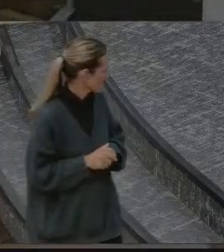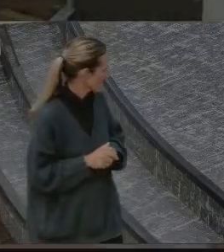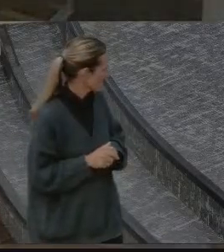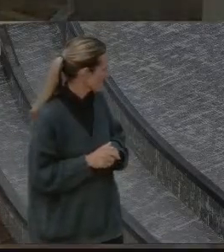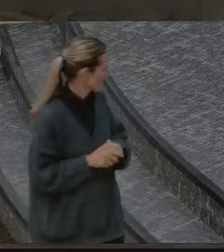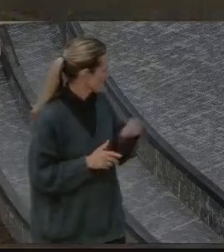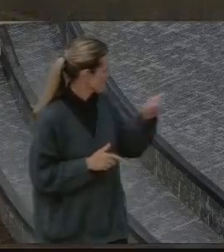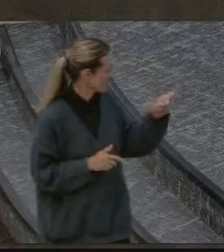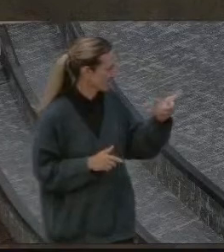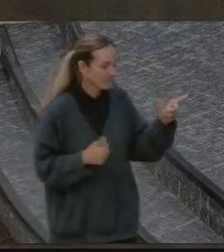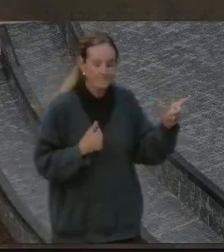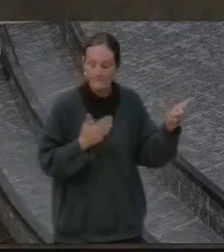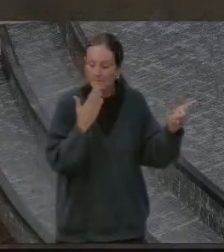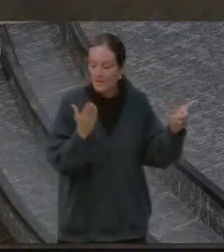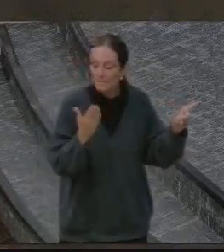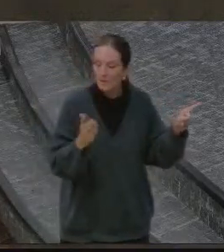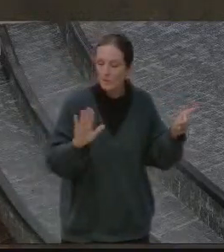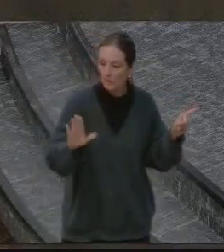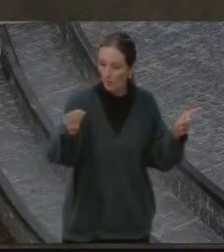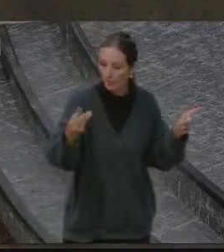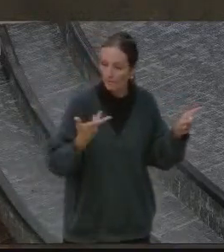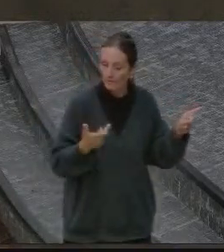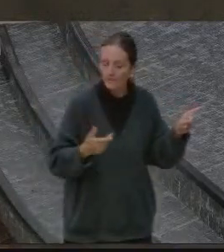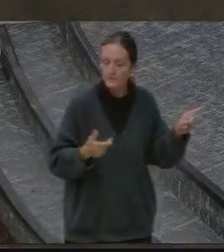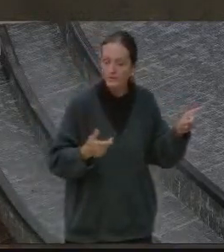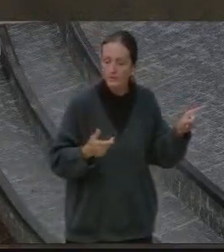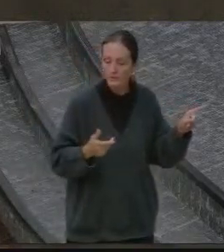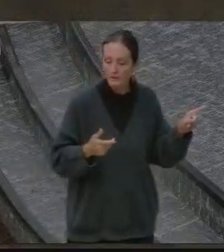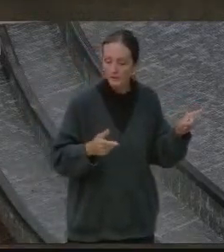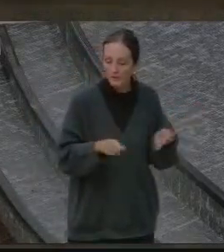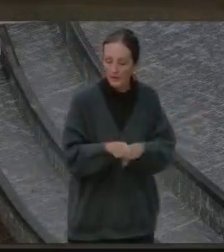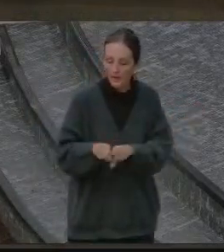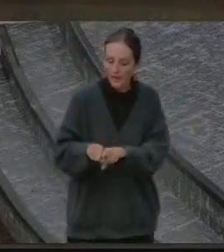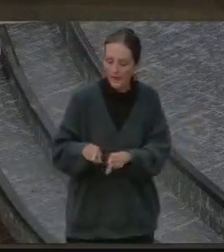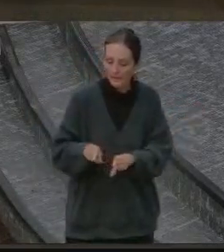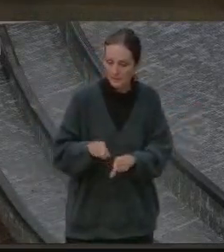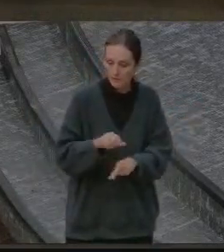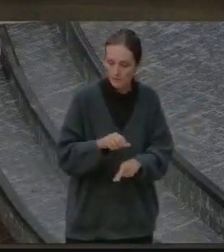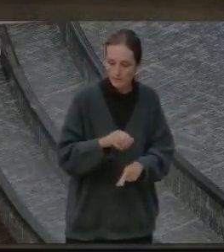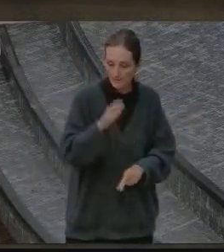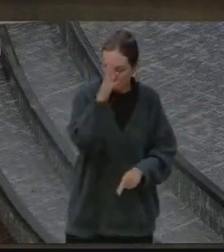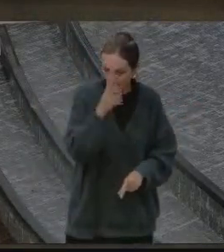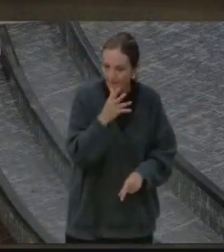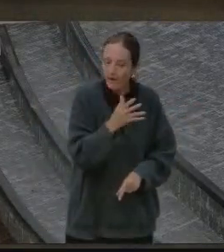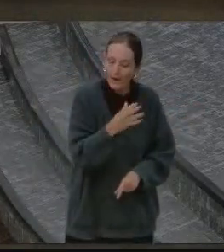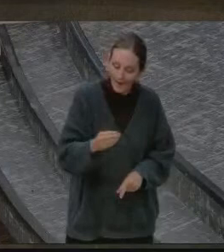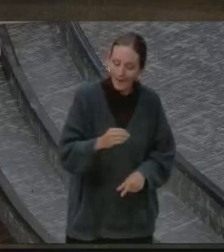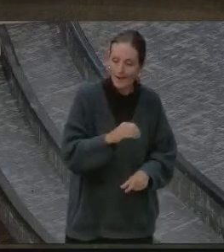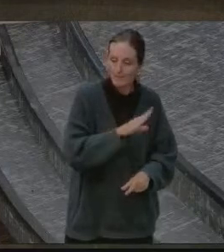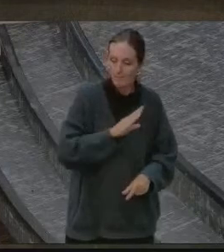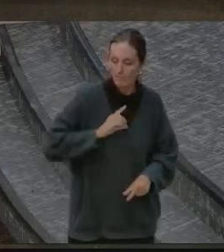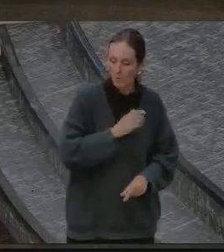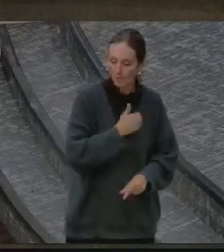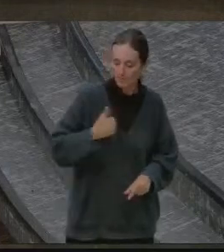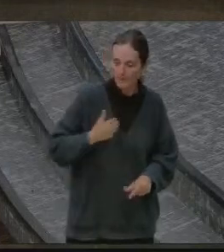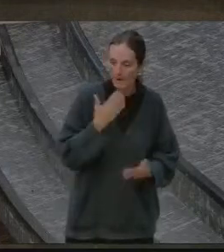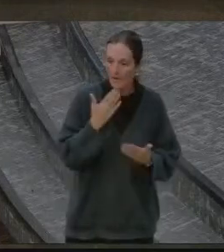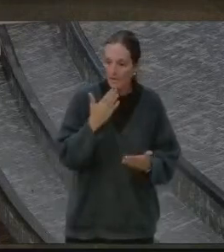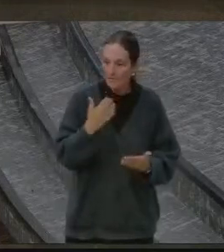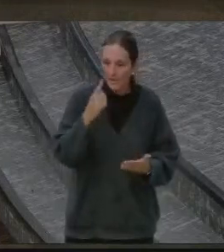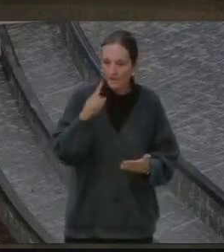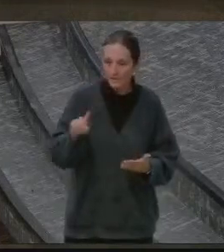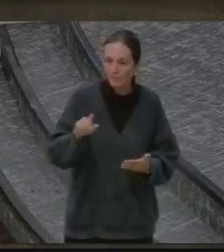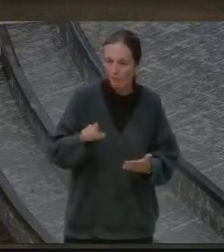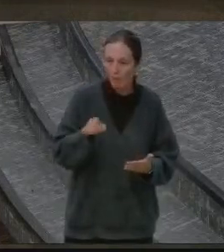did appreciate the information, I think as a school board member and as a parent, what I appreciated most was you referring to our children